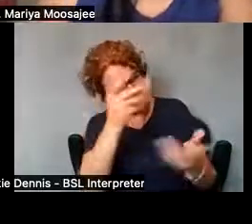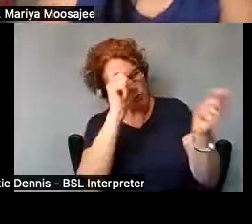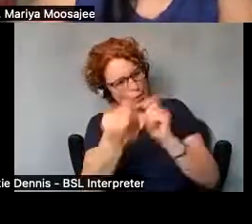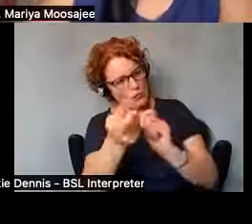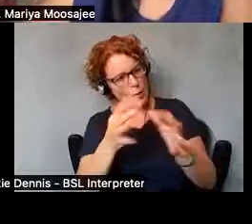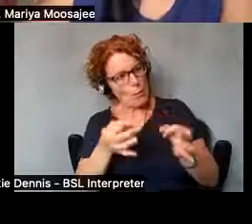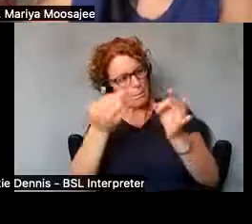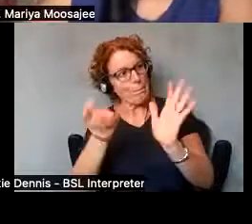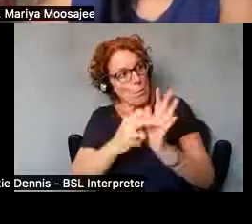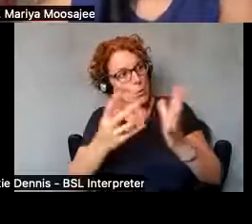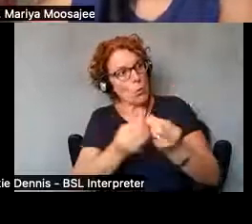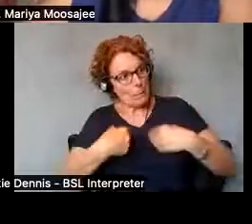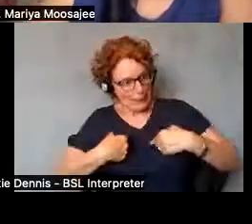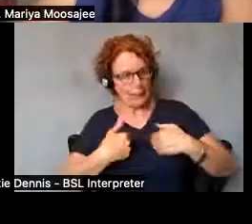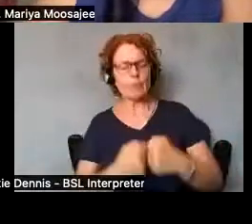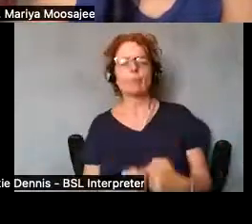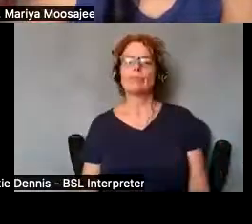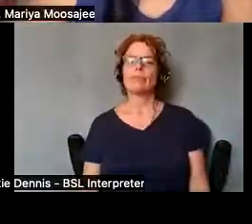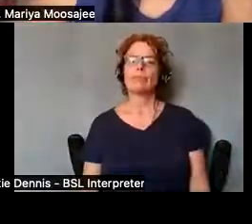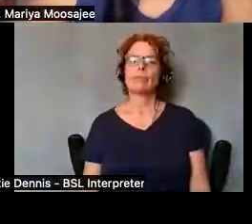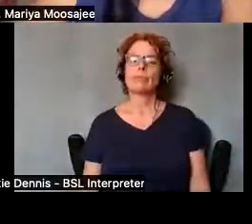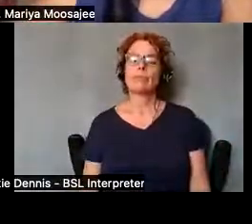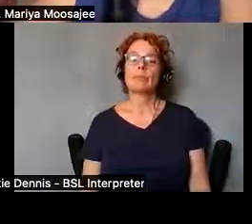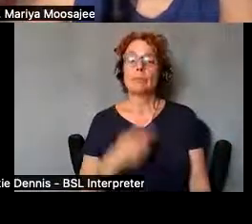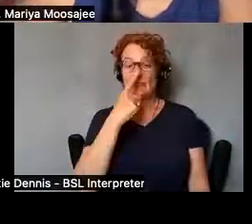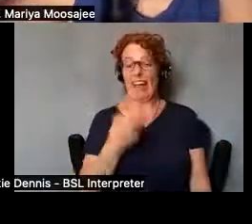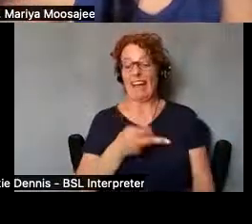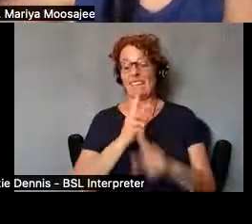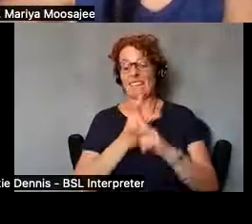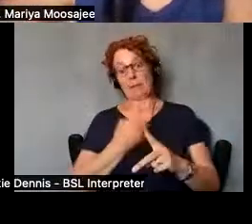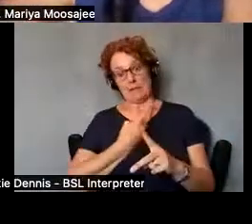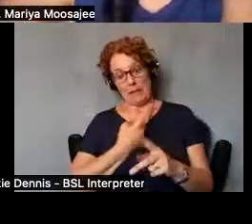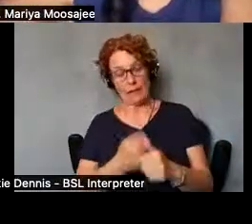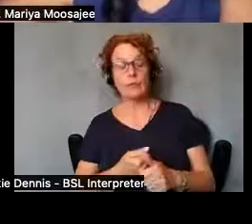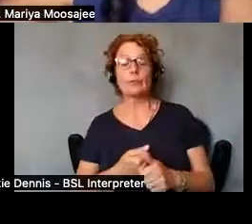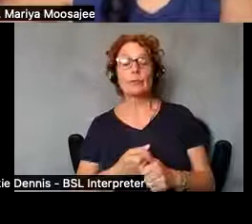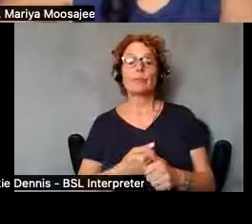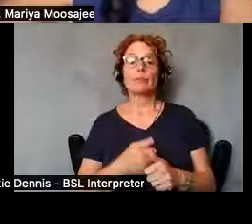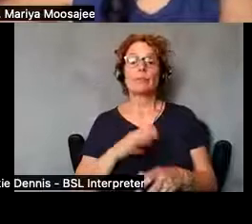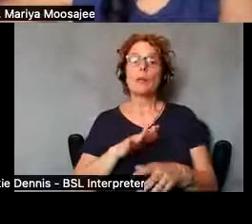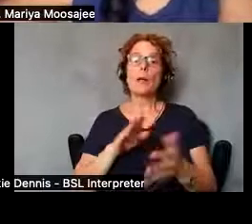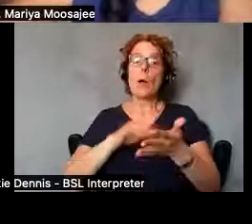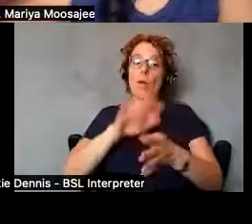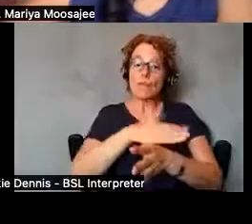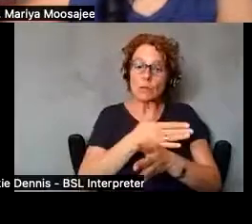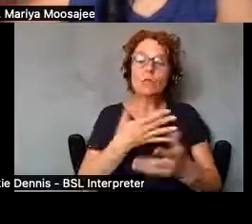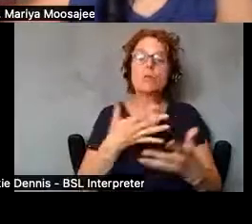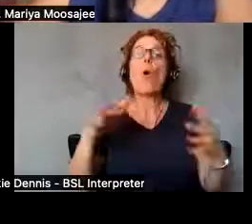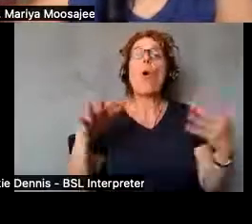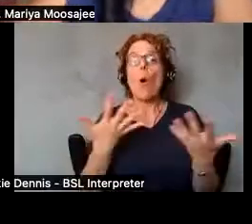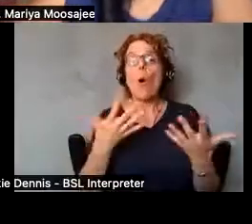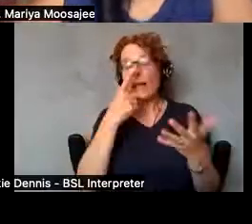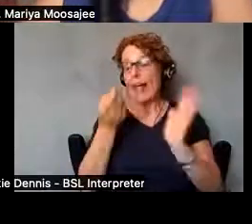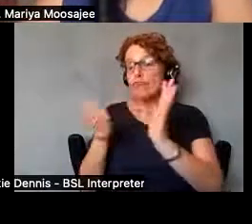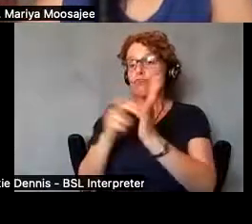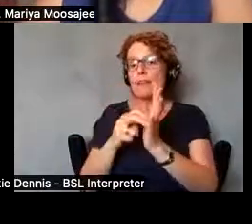for you. So that's how you get to see myself and come to Moorfields. There's also an option to register